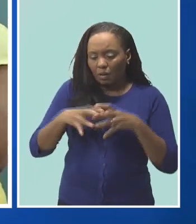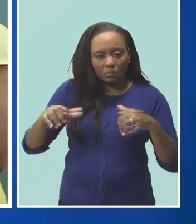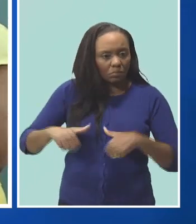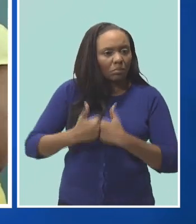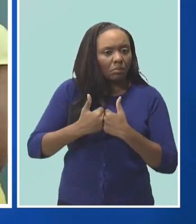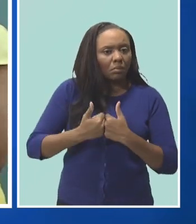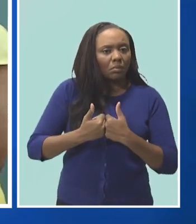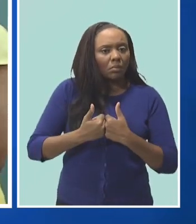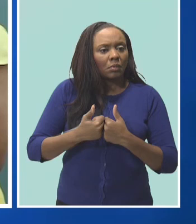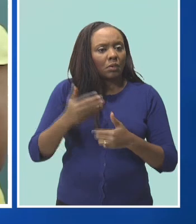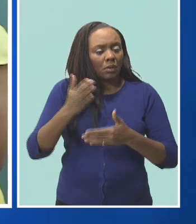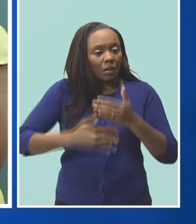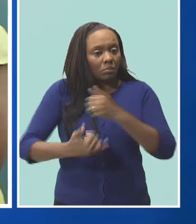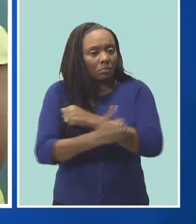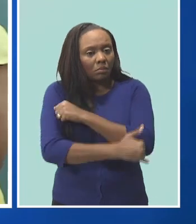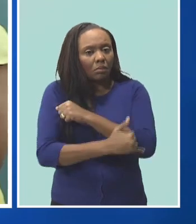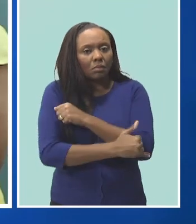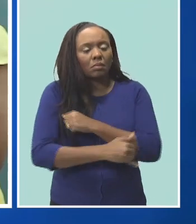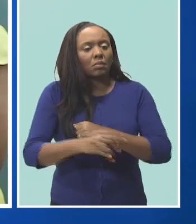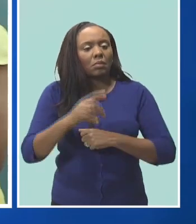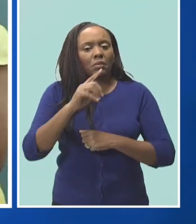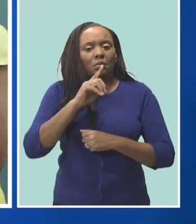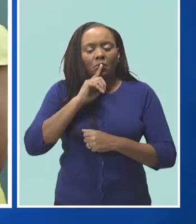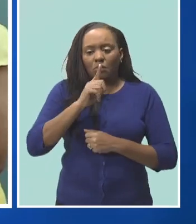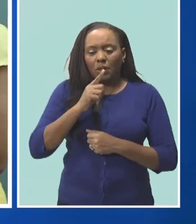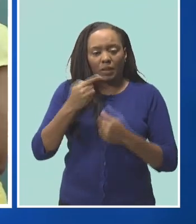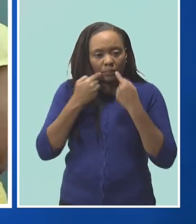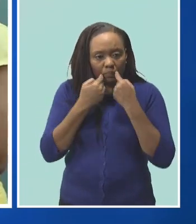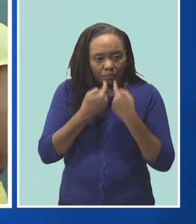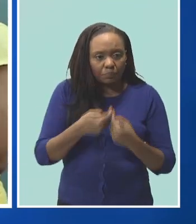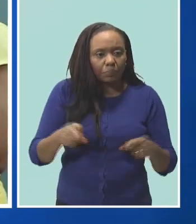record where some countries have already indicated to the public